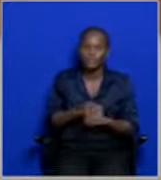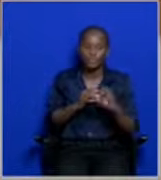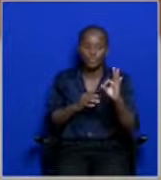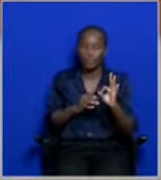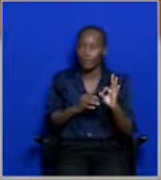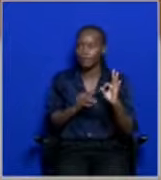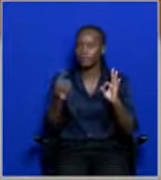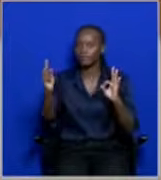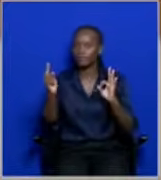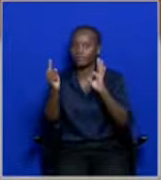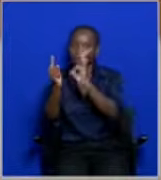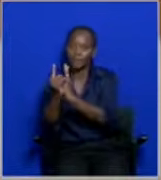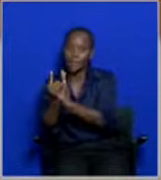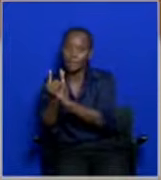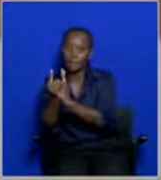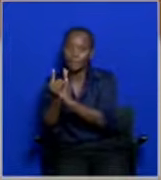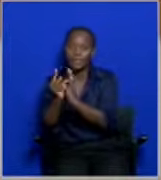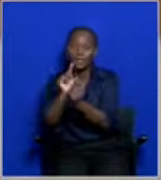help she needed.